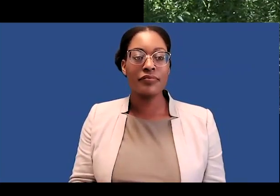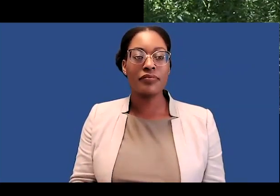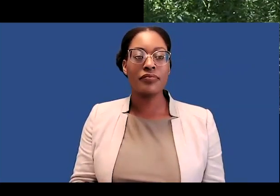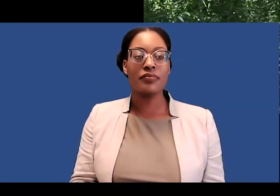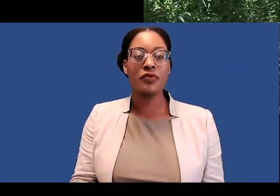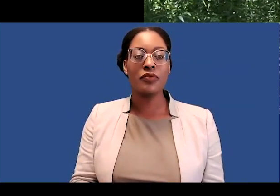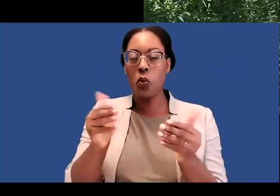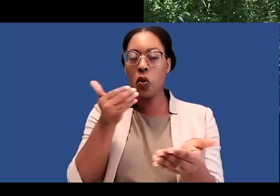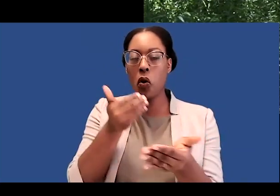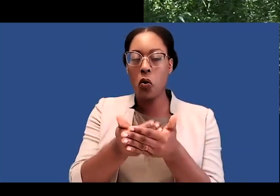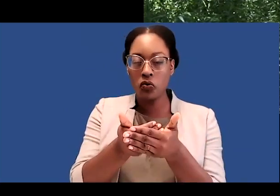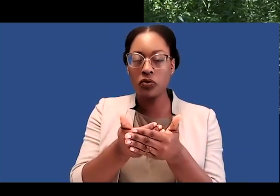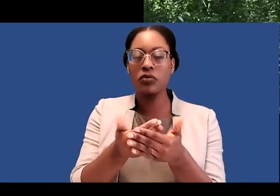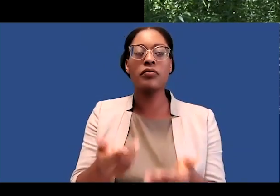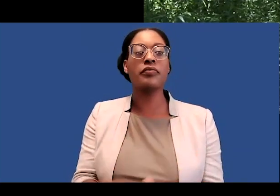arms up.